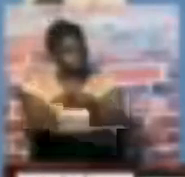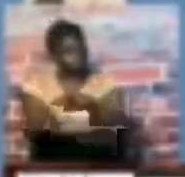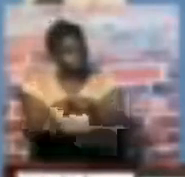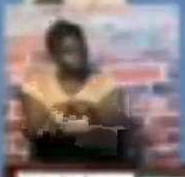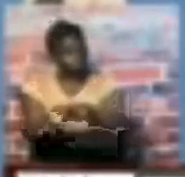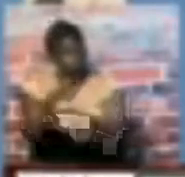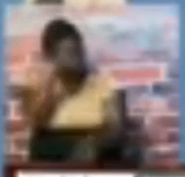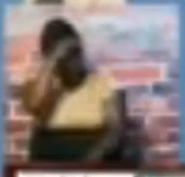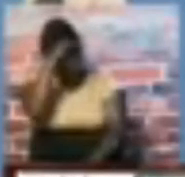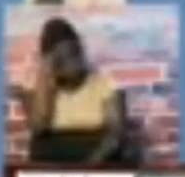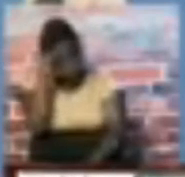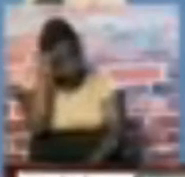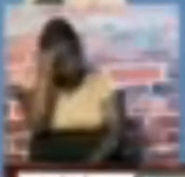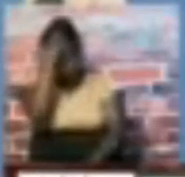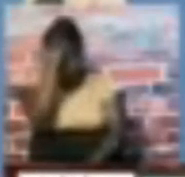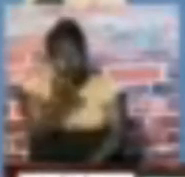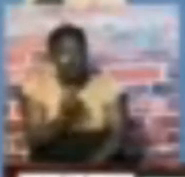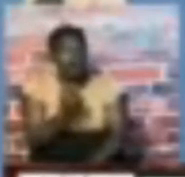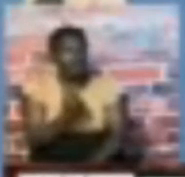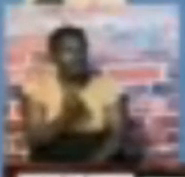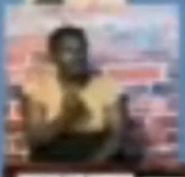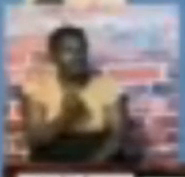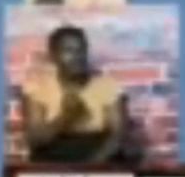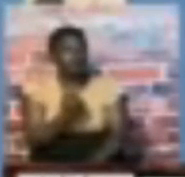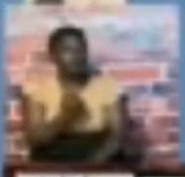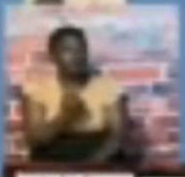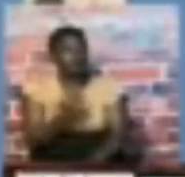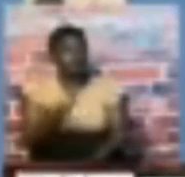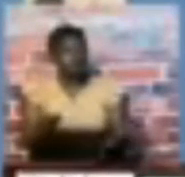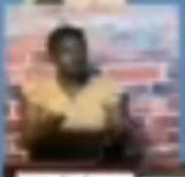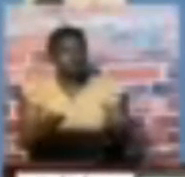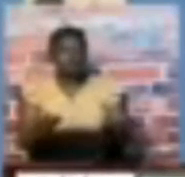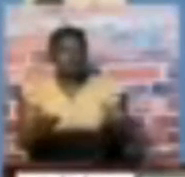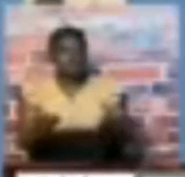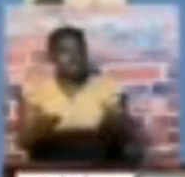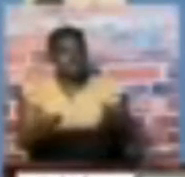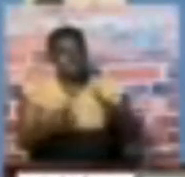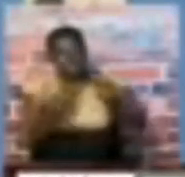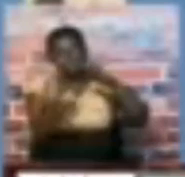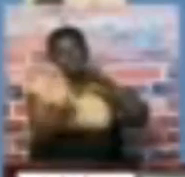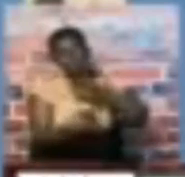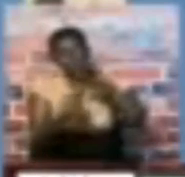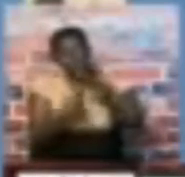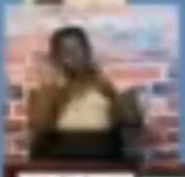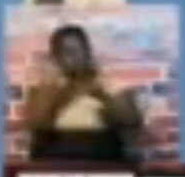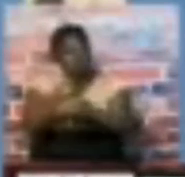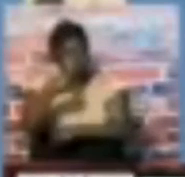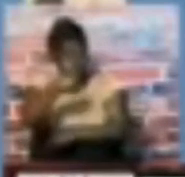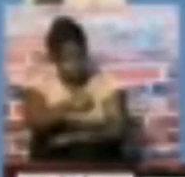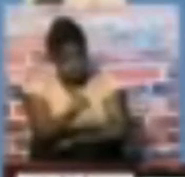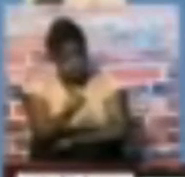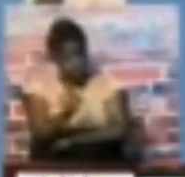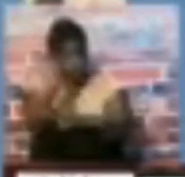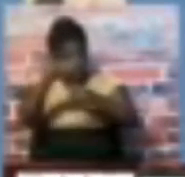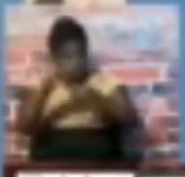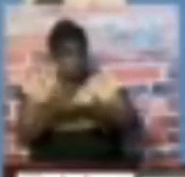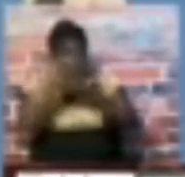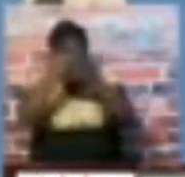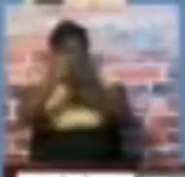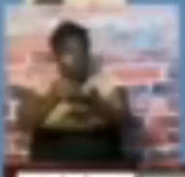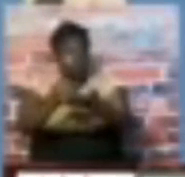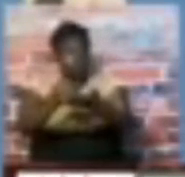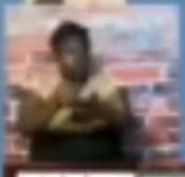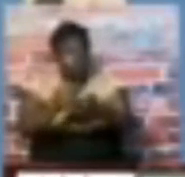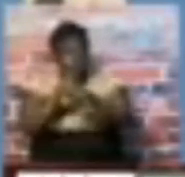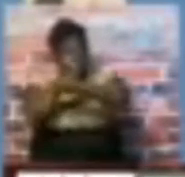What is the reason? The reason is that you are on the front line. You are the one who can either help